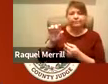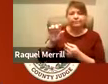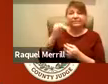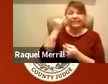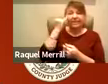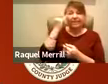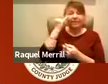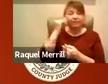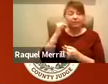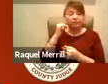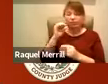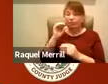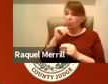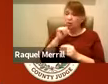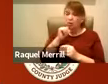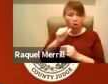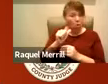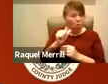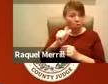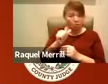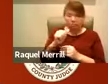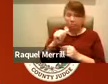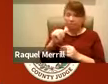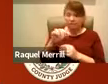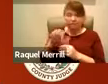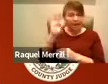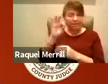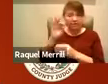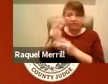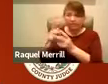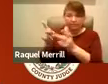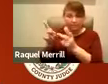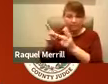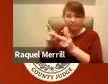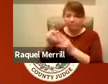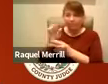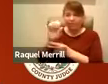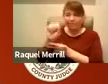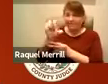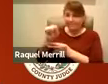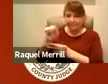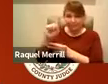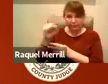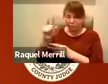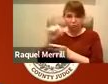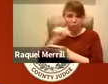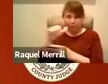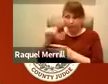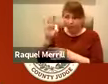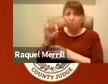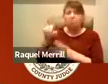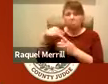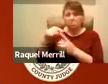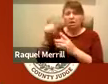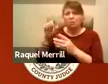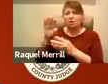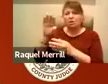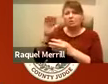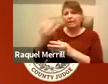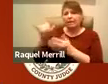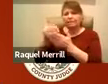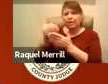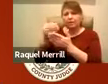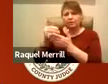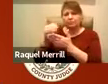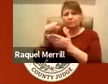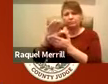we don't find a use for this money by September the 1st, then we will allocate this additional funds, which